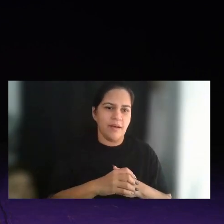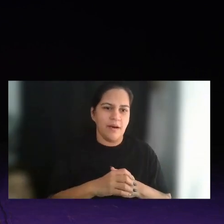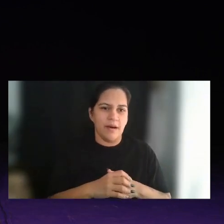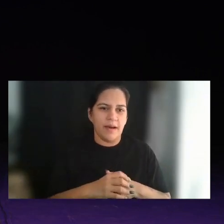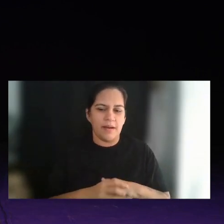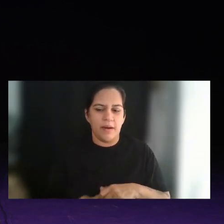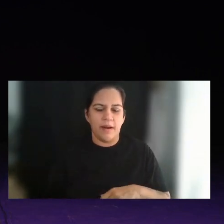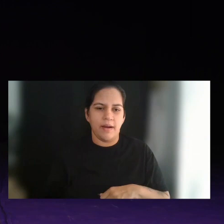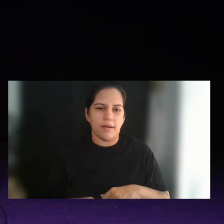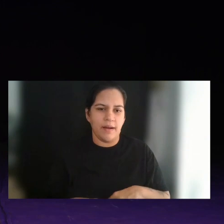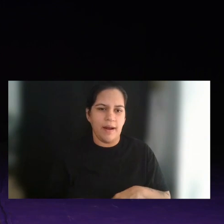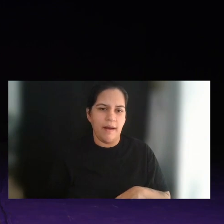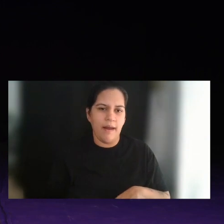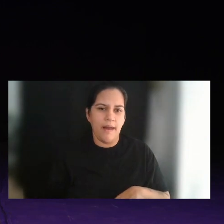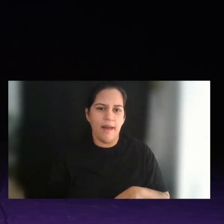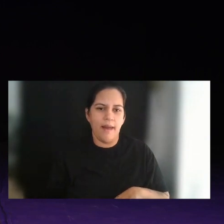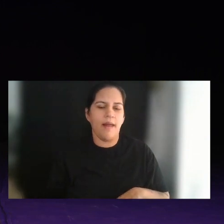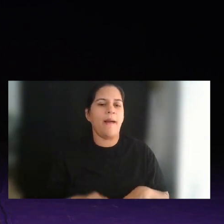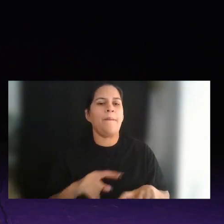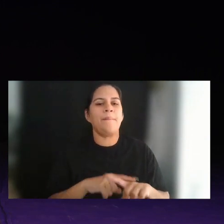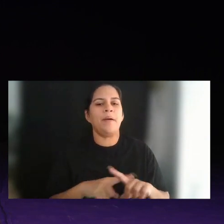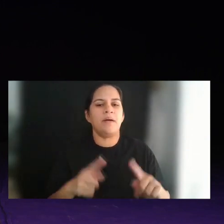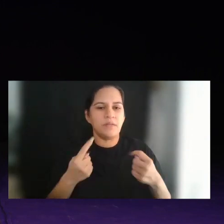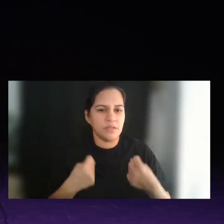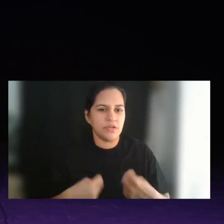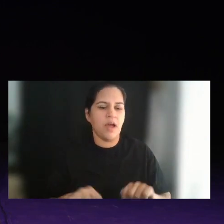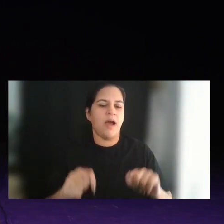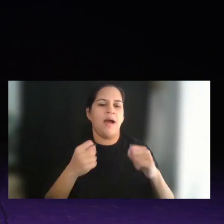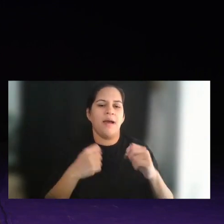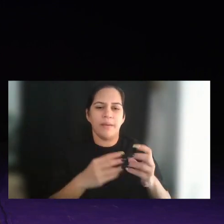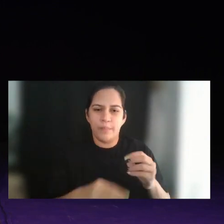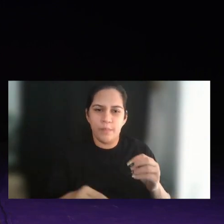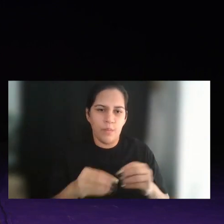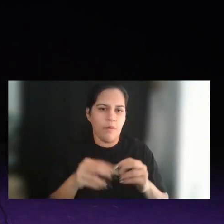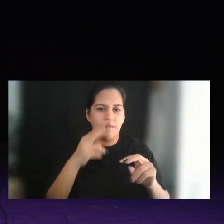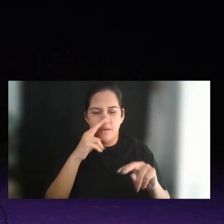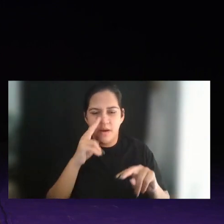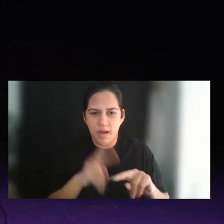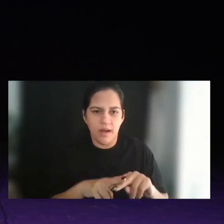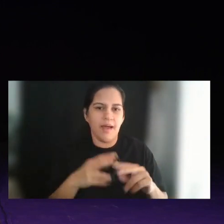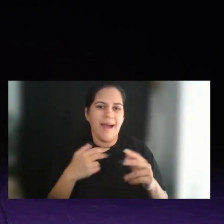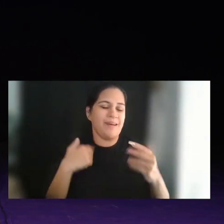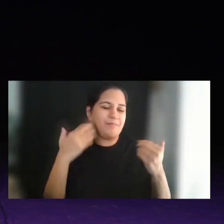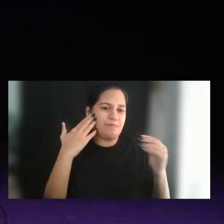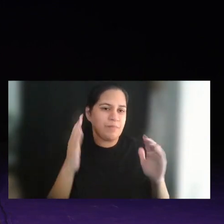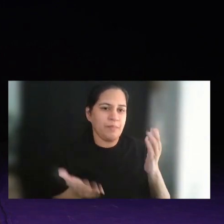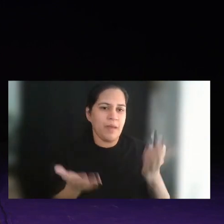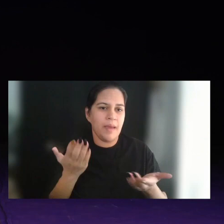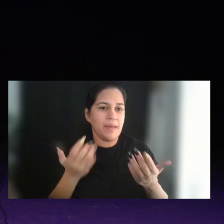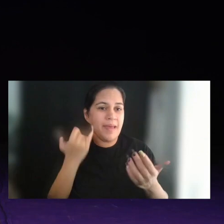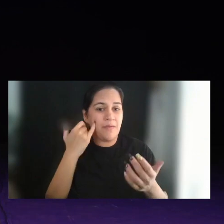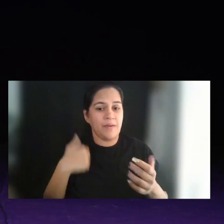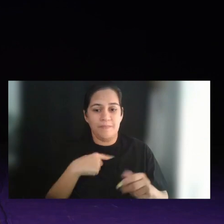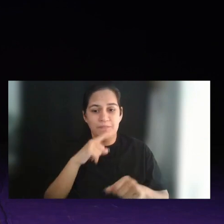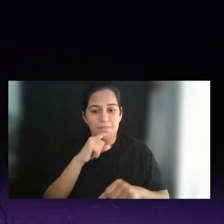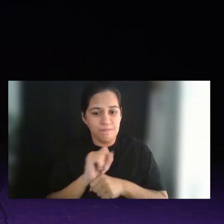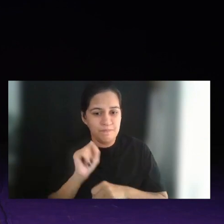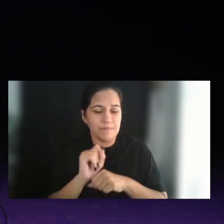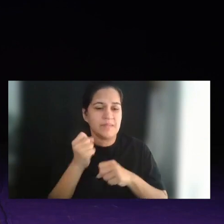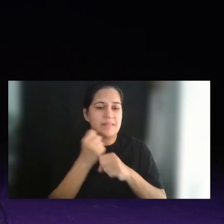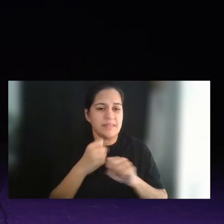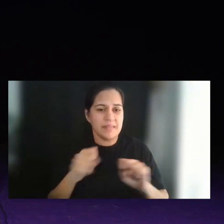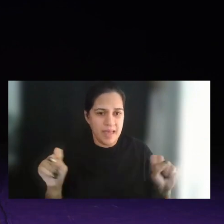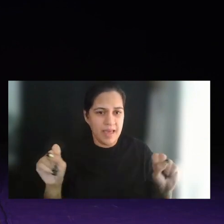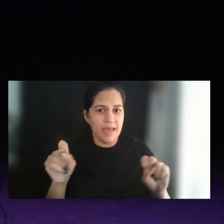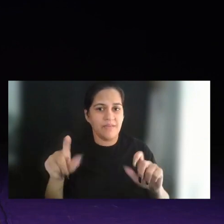But it's the trying is way more fun, maybe. I don't know. If we ever actually did save the theater, maybe we'd be like, wow, all